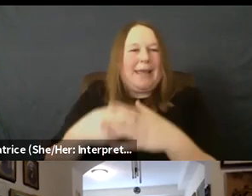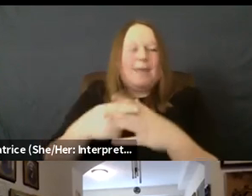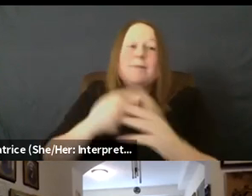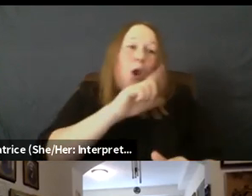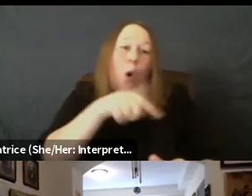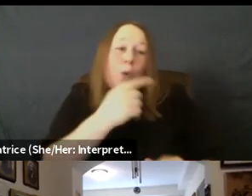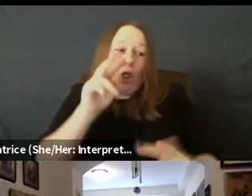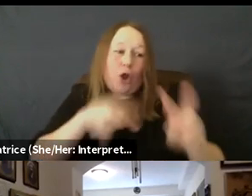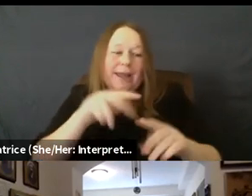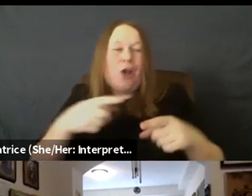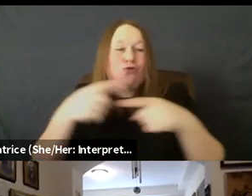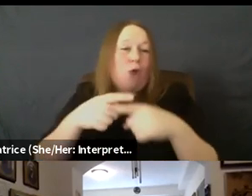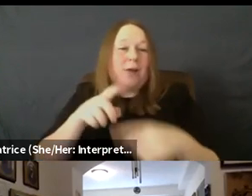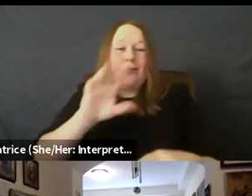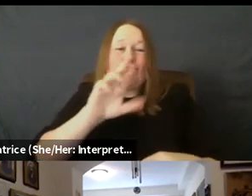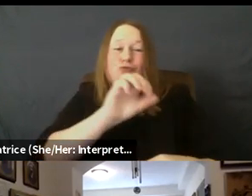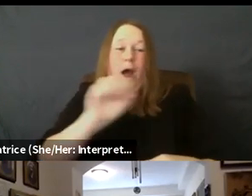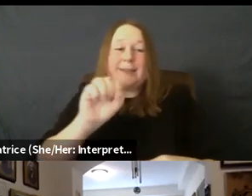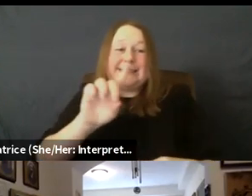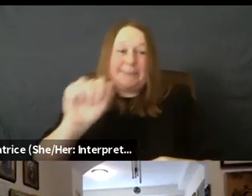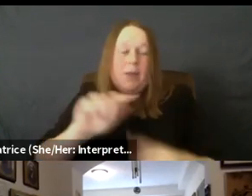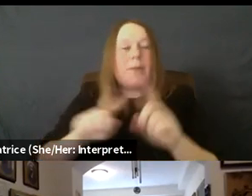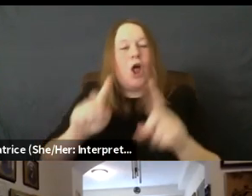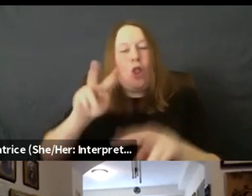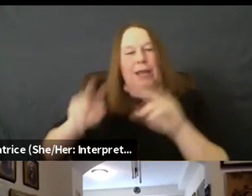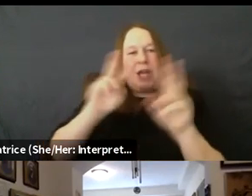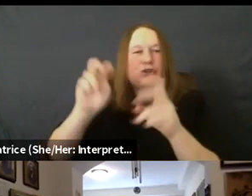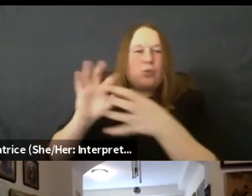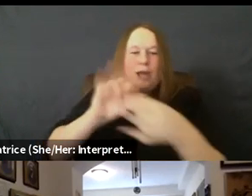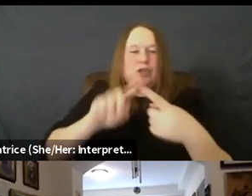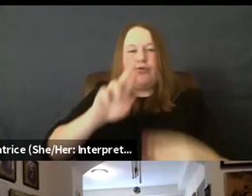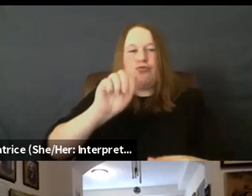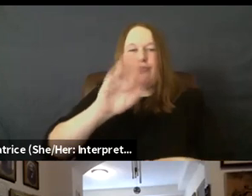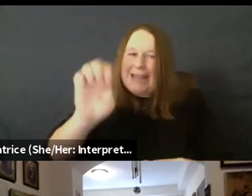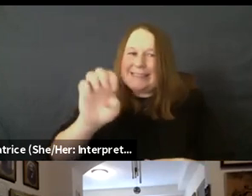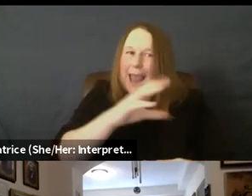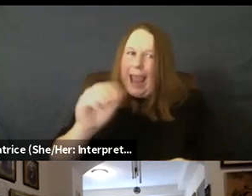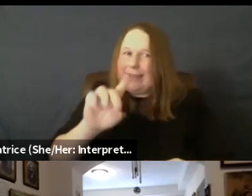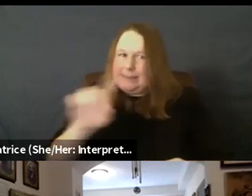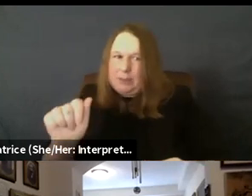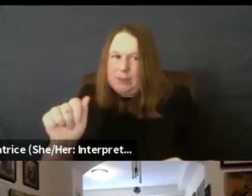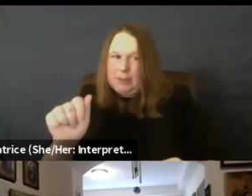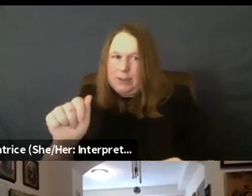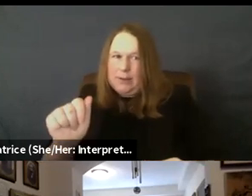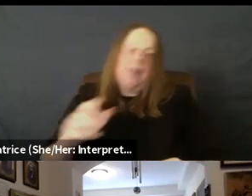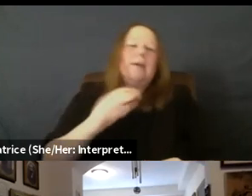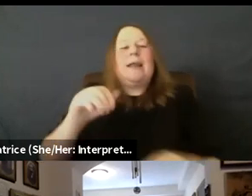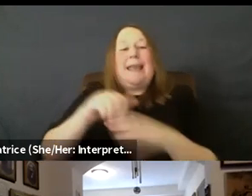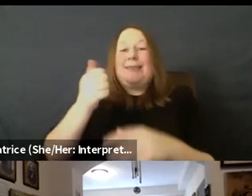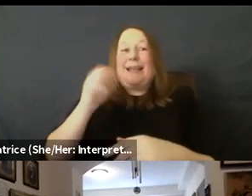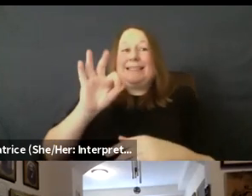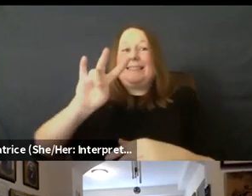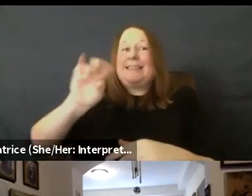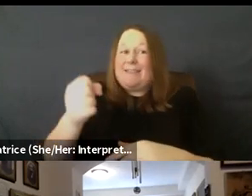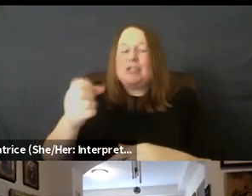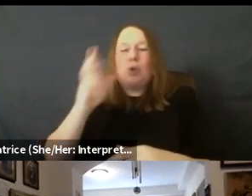only looking at cross disability, but also looking at issues around race and disability. And in the 70s,